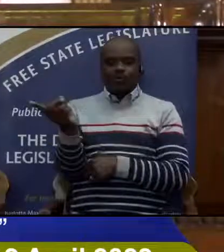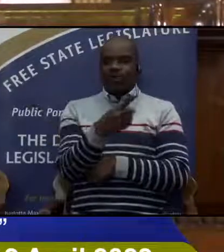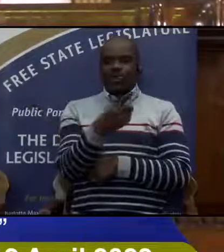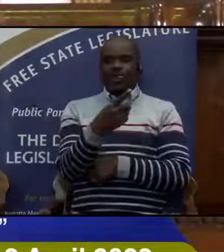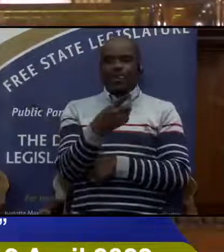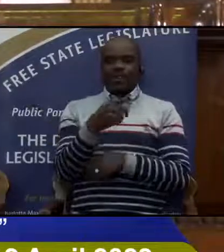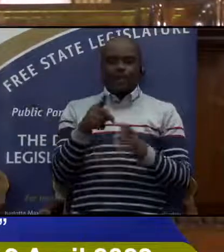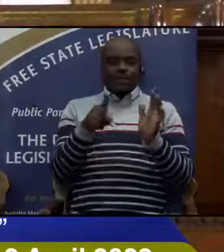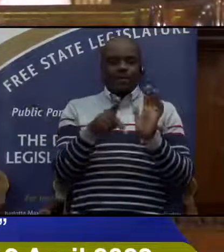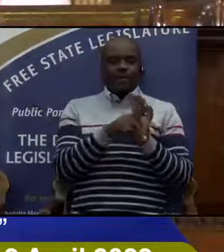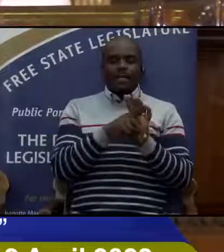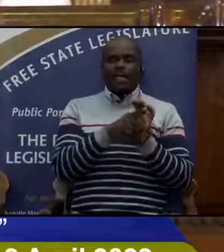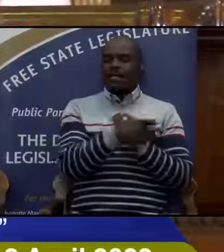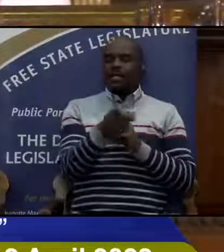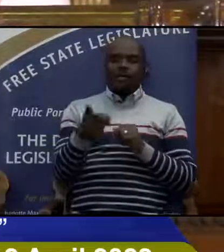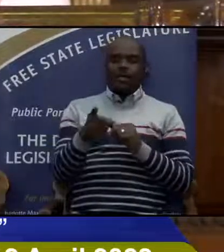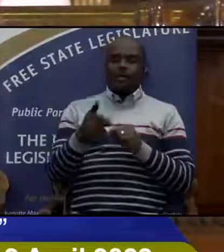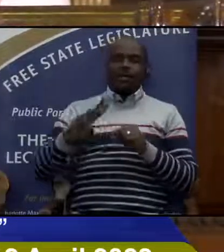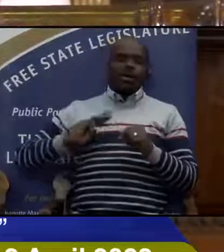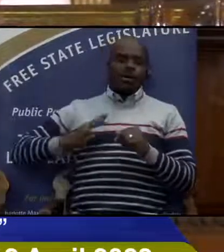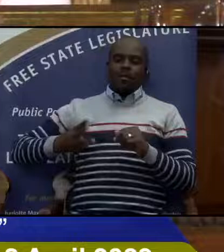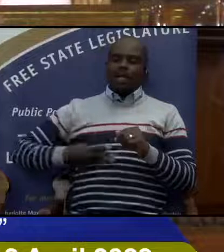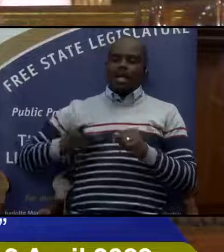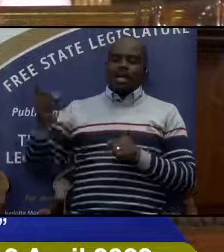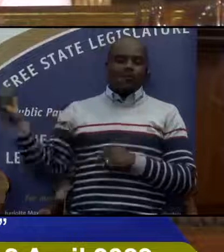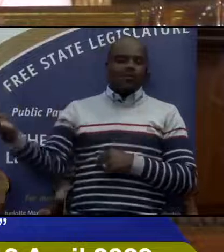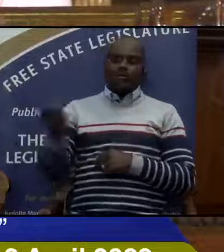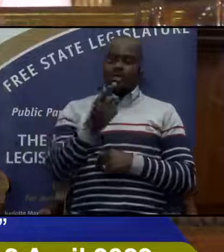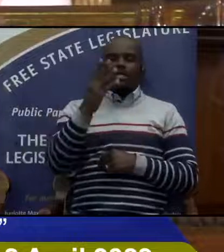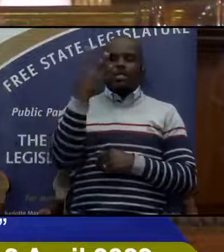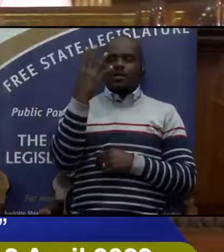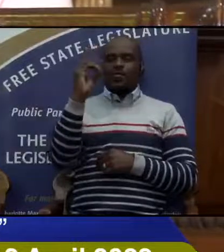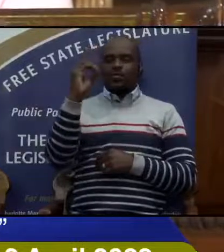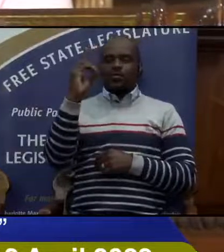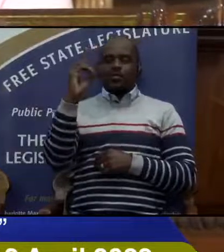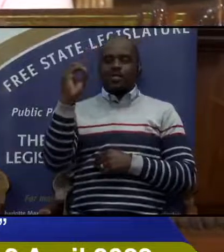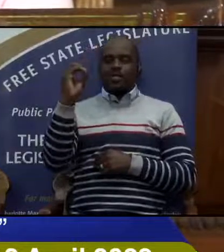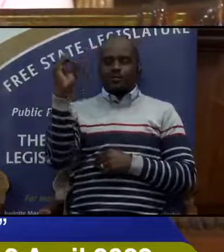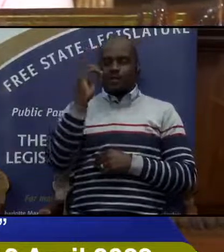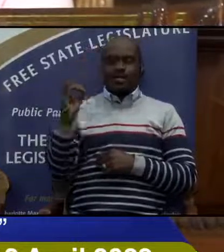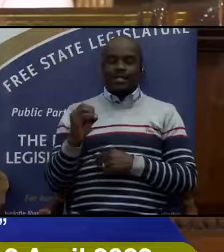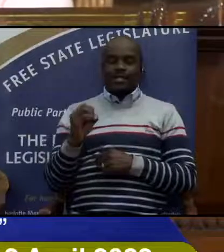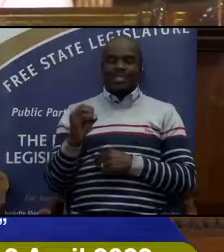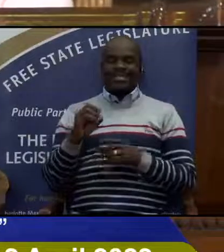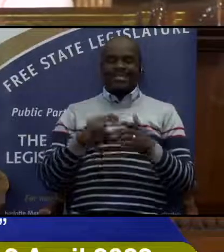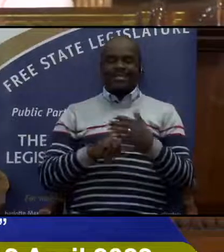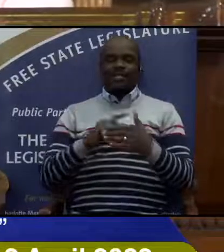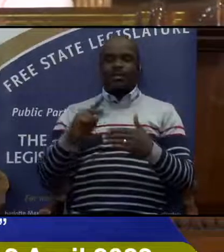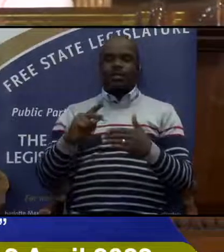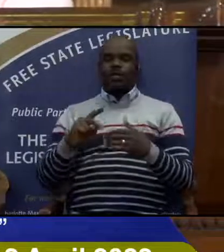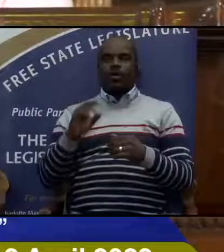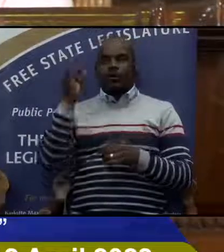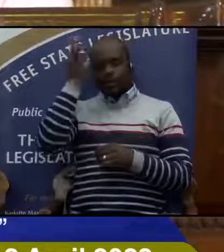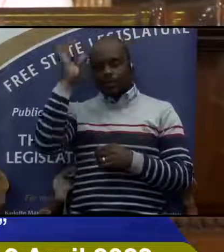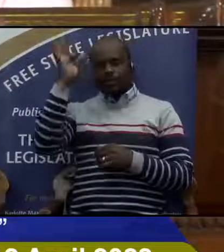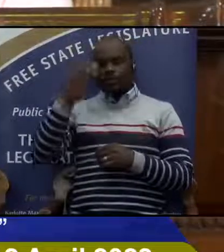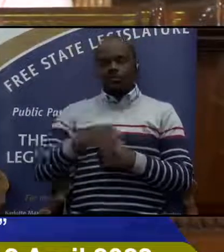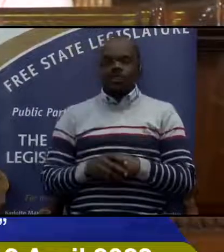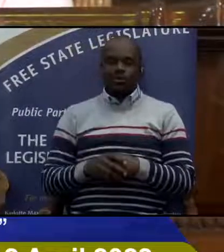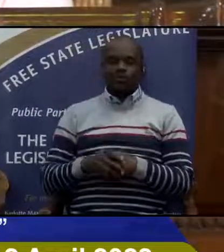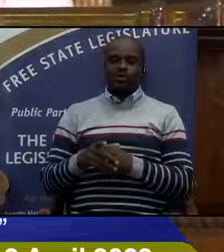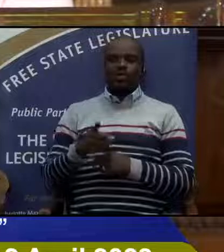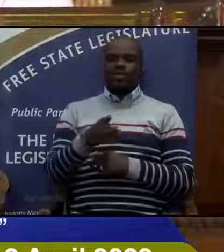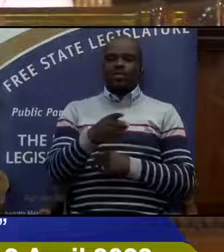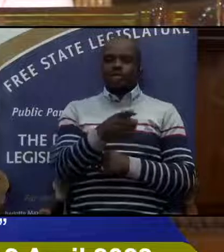development through 40% public procurement program, muruo hauhute